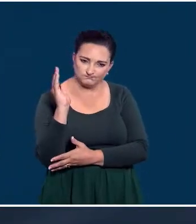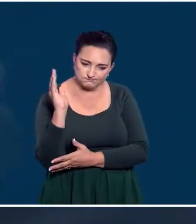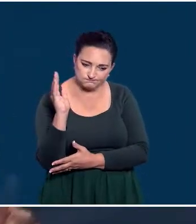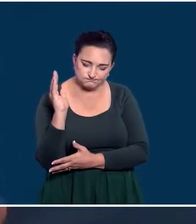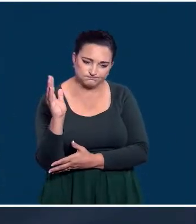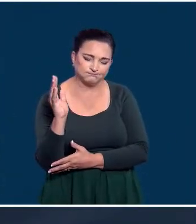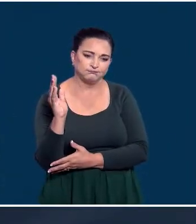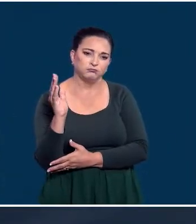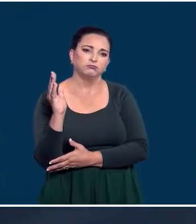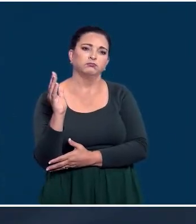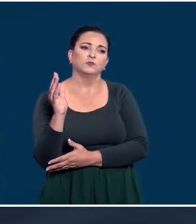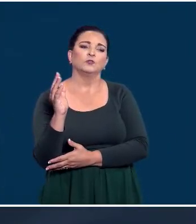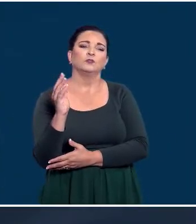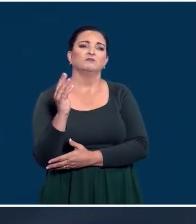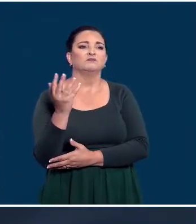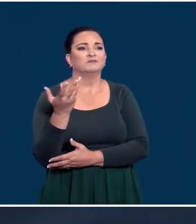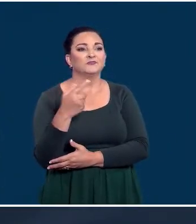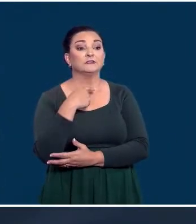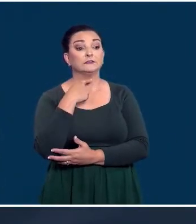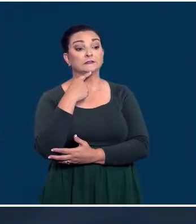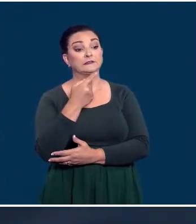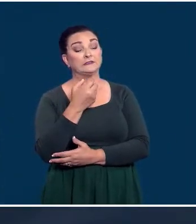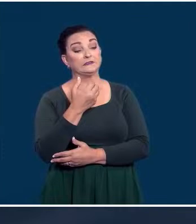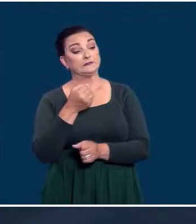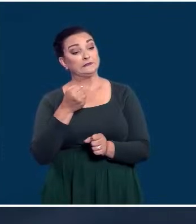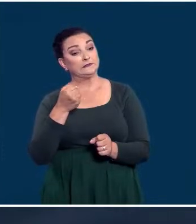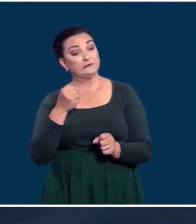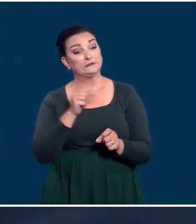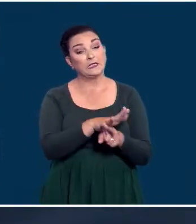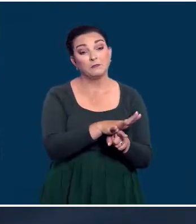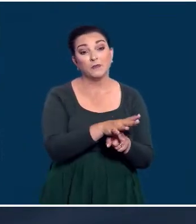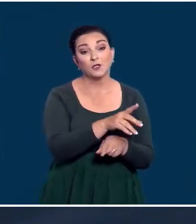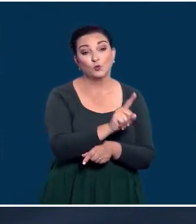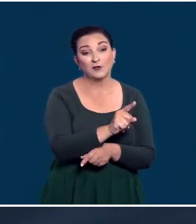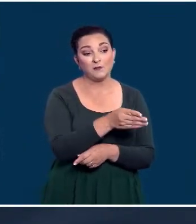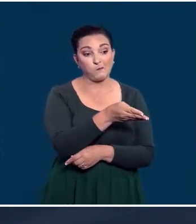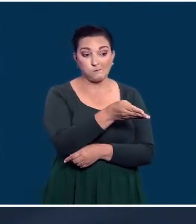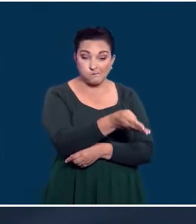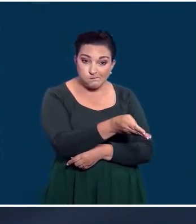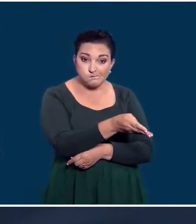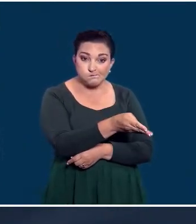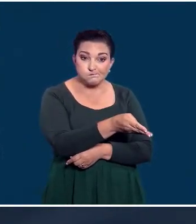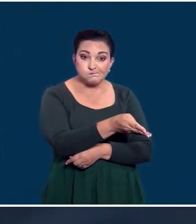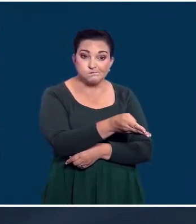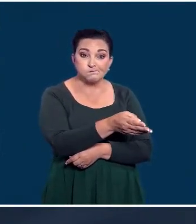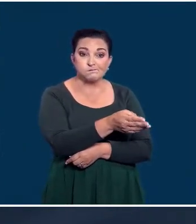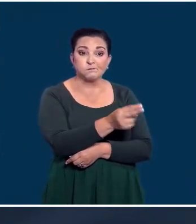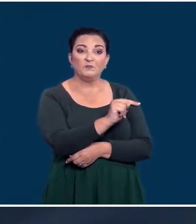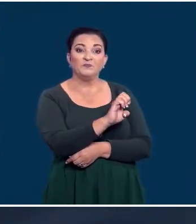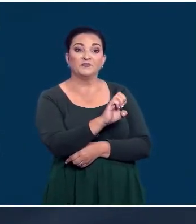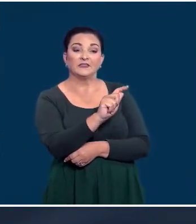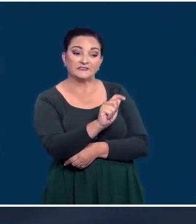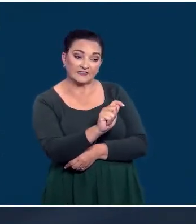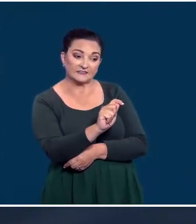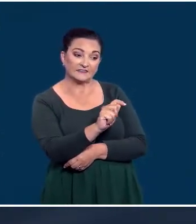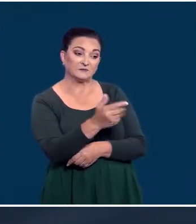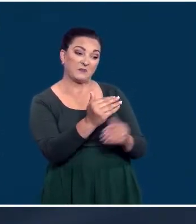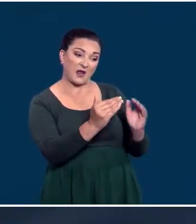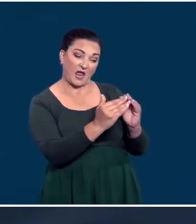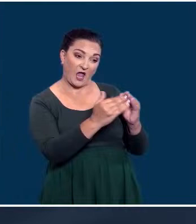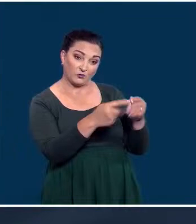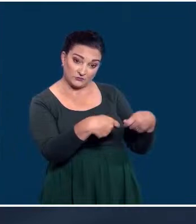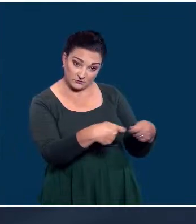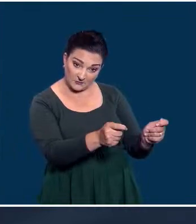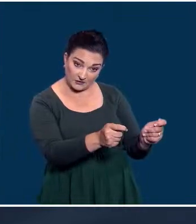had talked about the impact of the increase in the net worth of the households, the